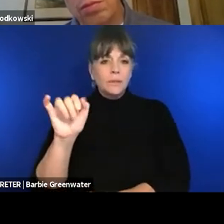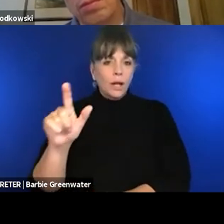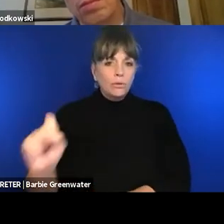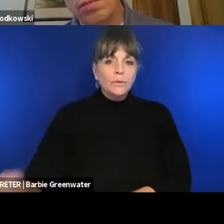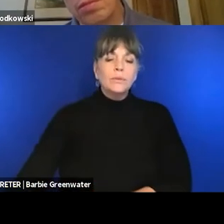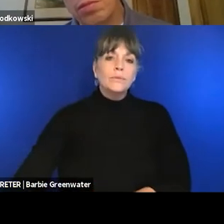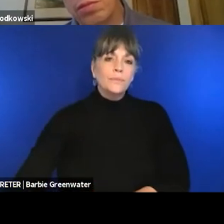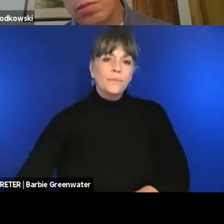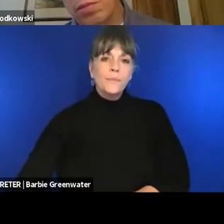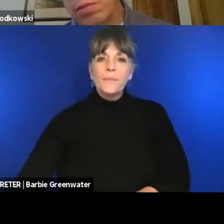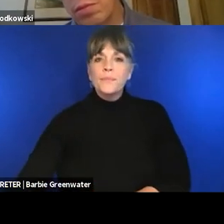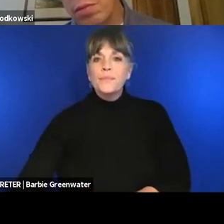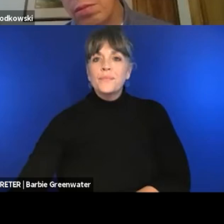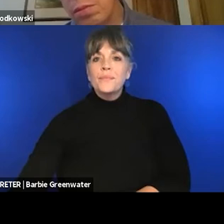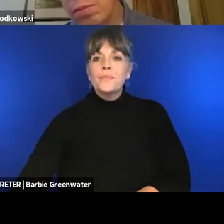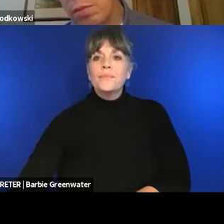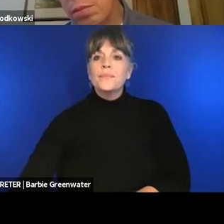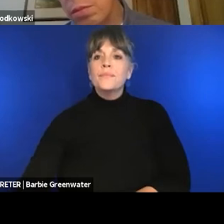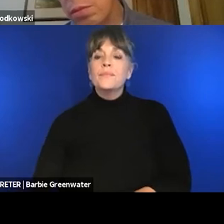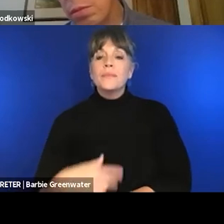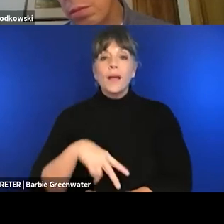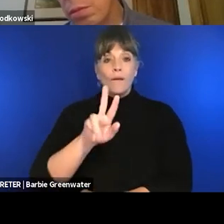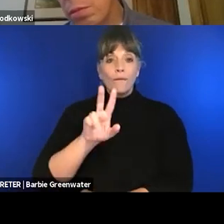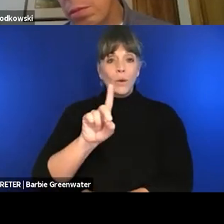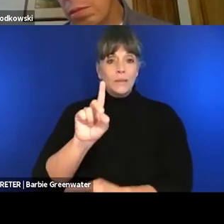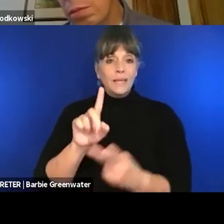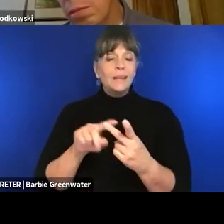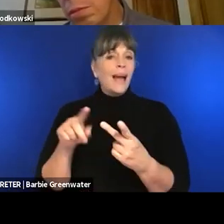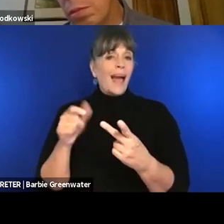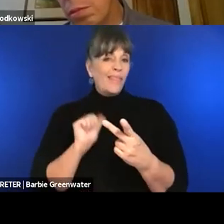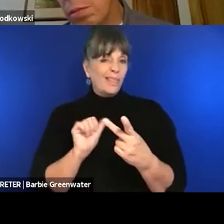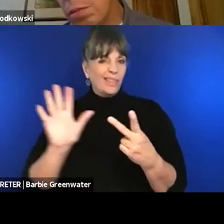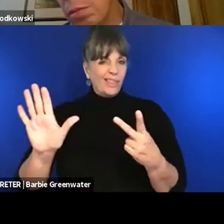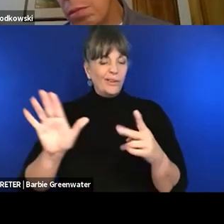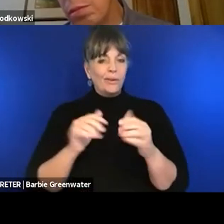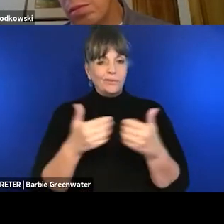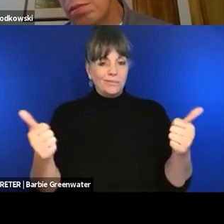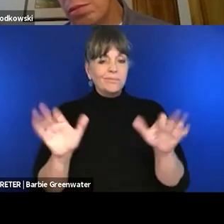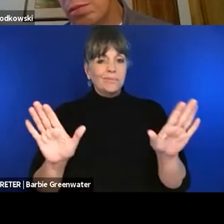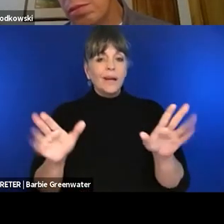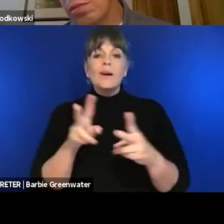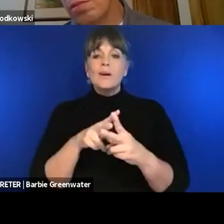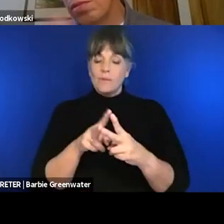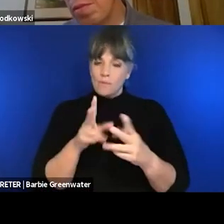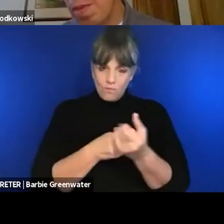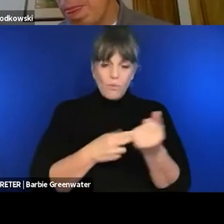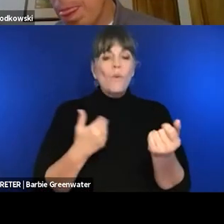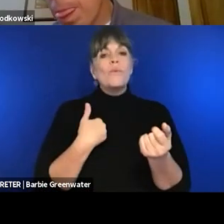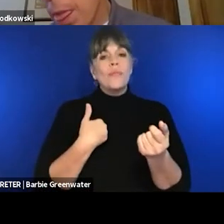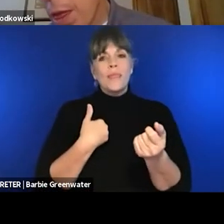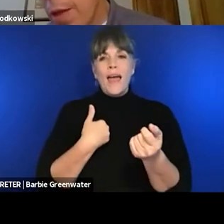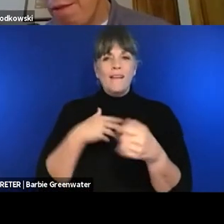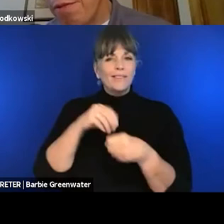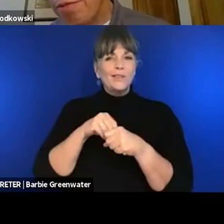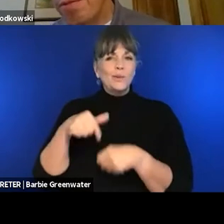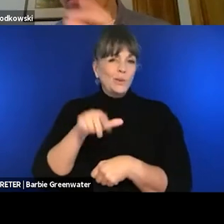I should mention that on both the VOD and the theatrical end, there are internal reviews and QCs on those sides as well. So